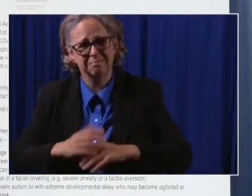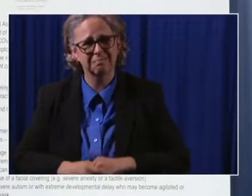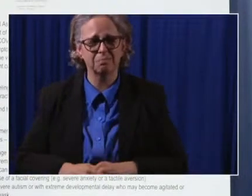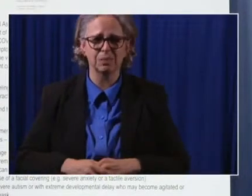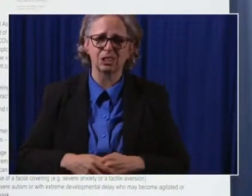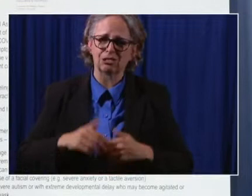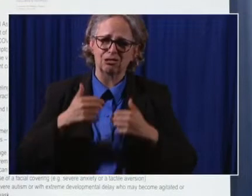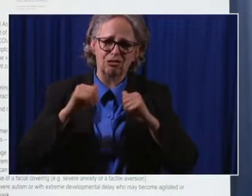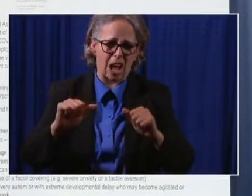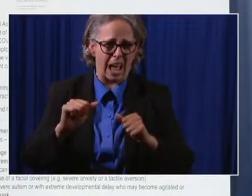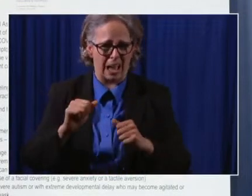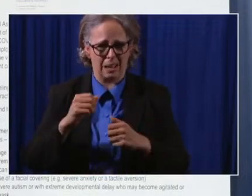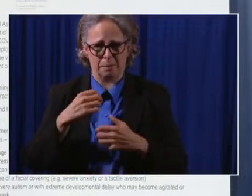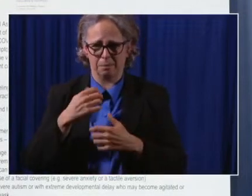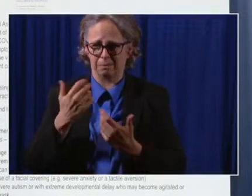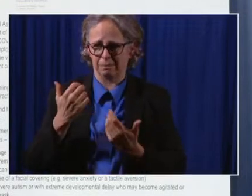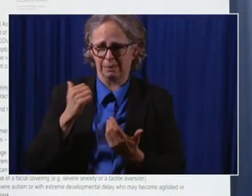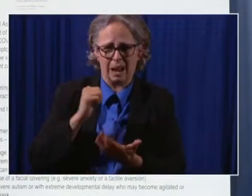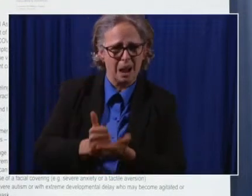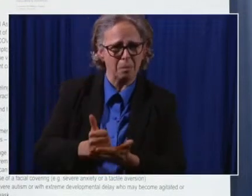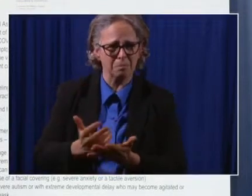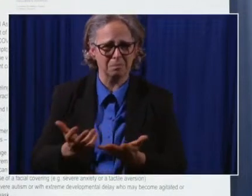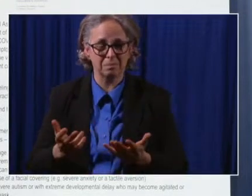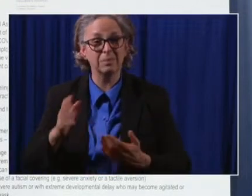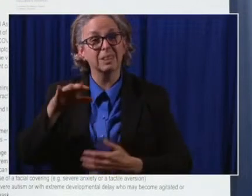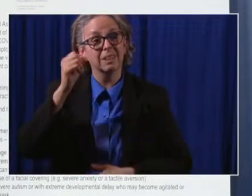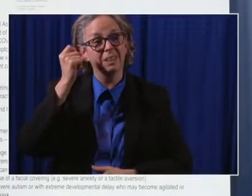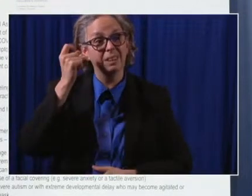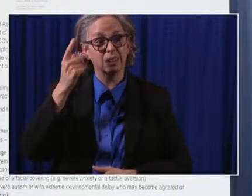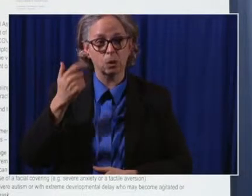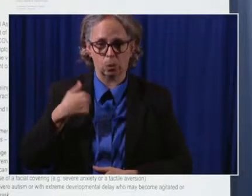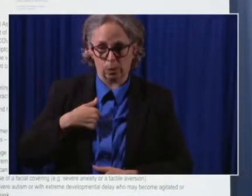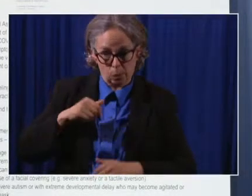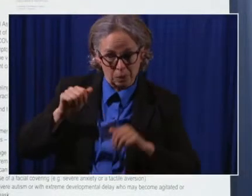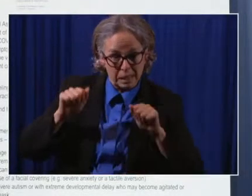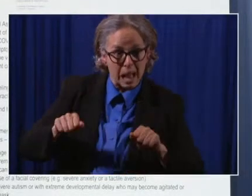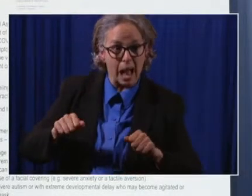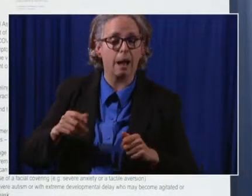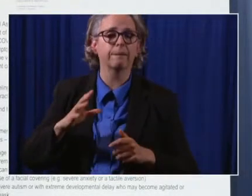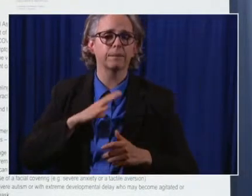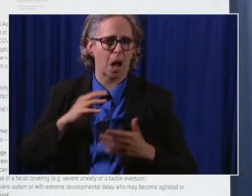and that are actually doable. And this is something that is doable.